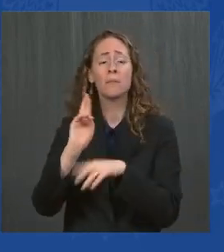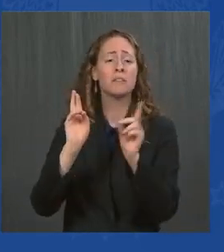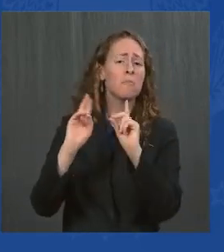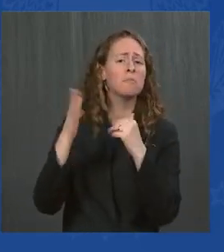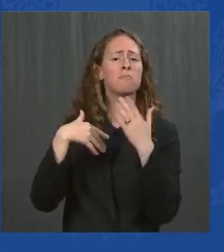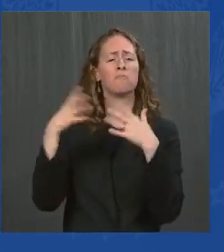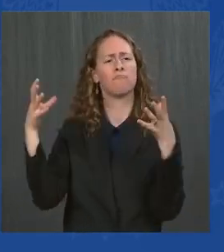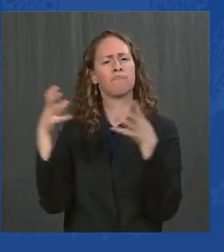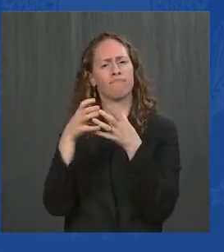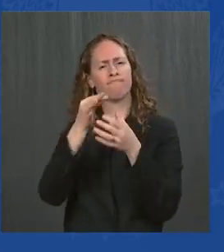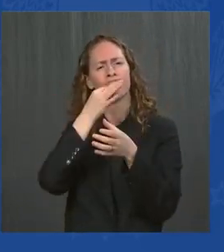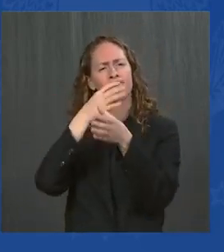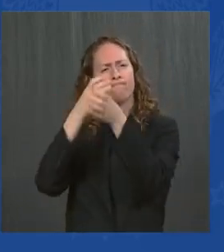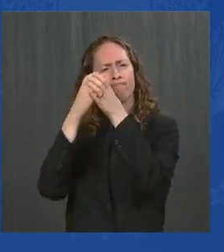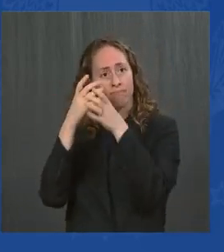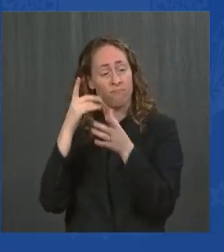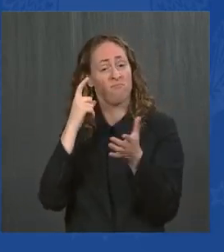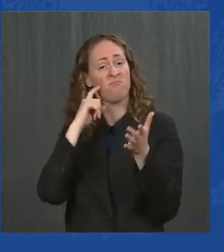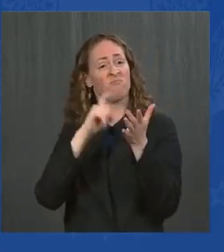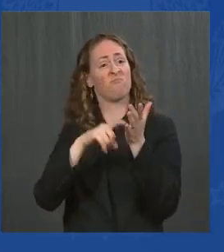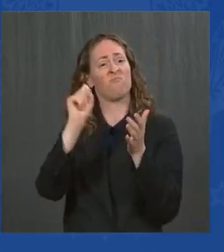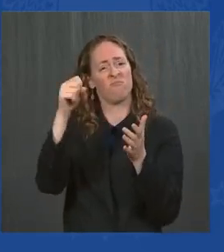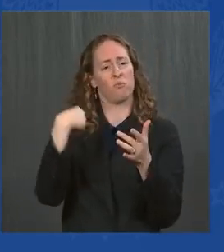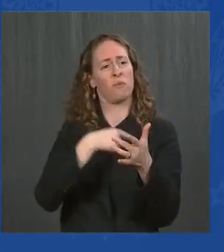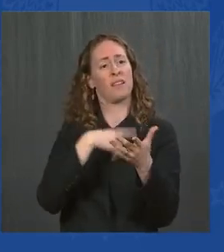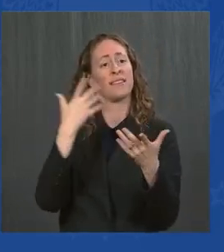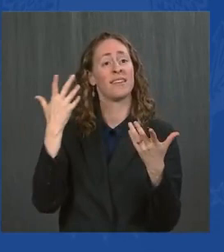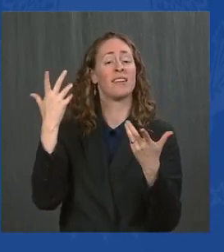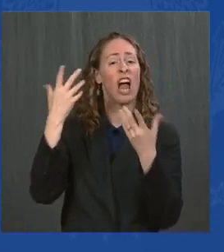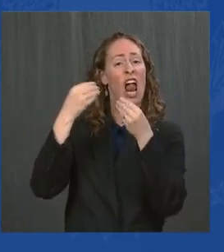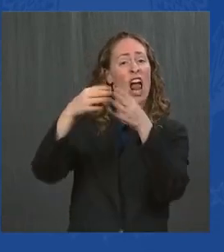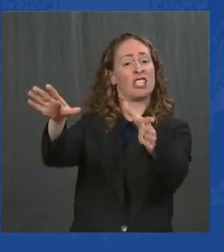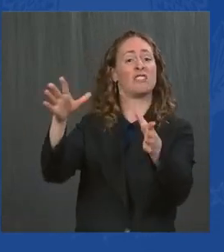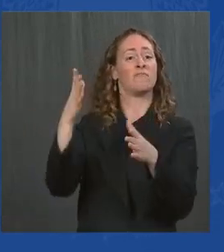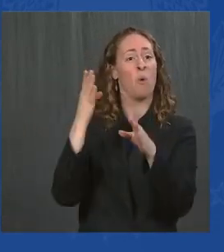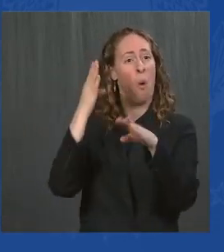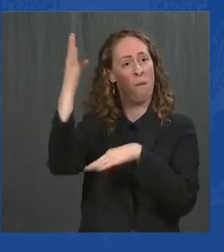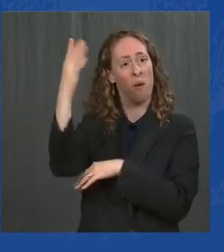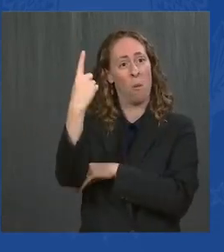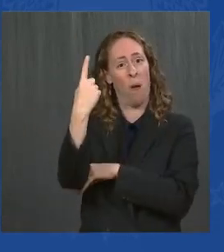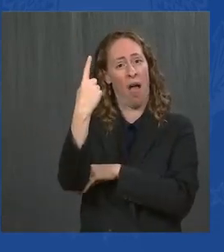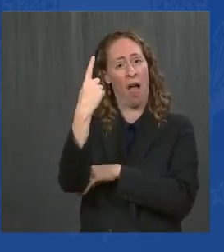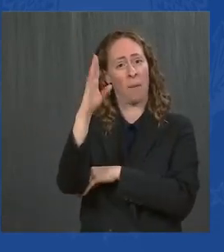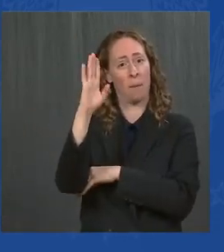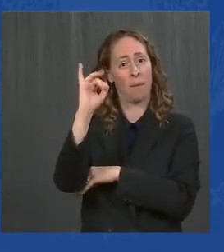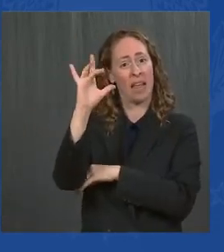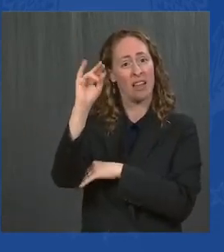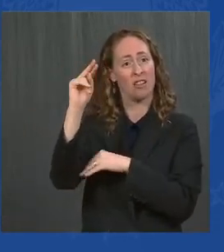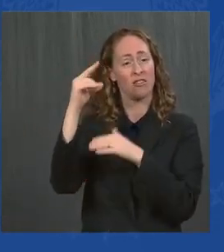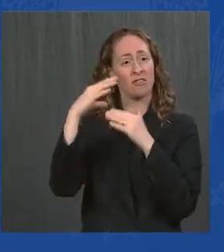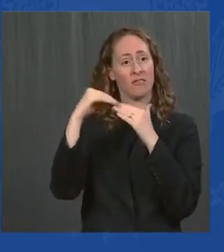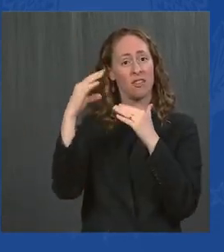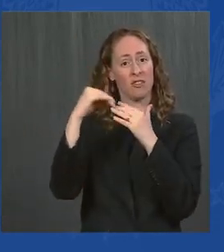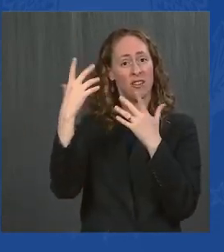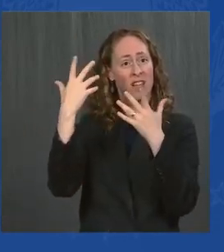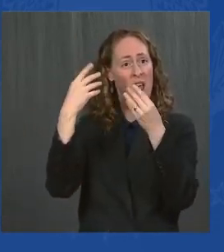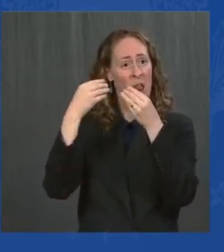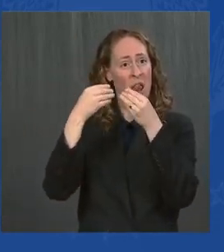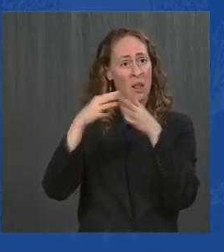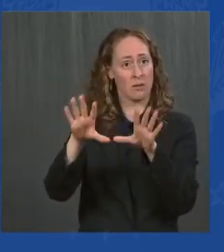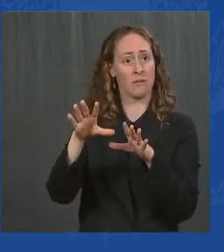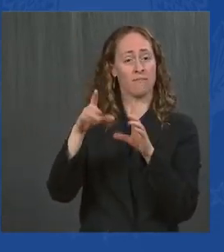than $100 billion a year in tax revenue owed from the top 1% of taxpayers